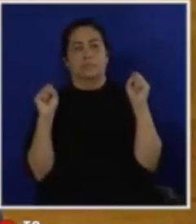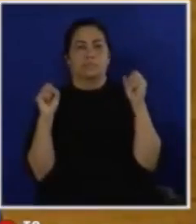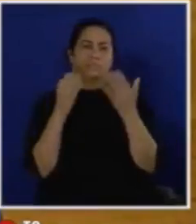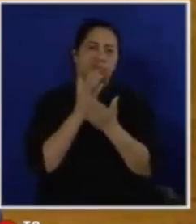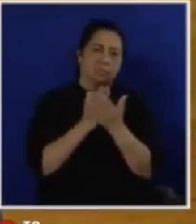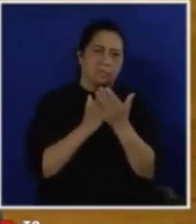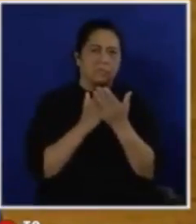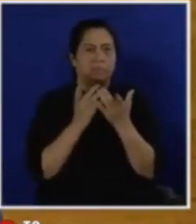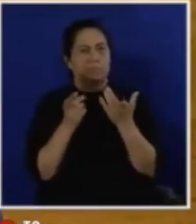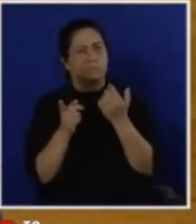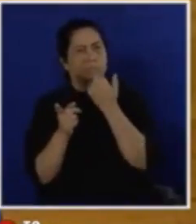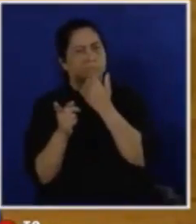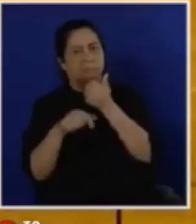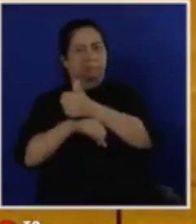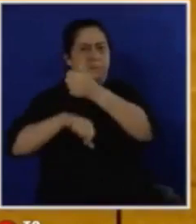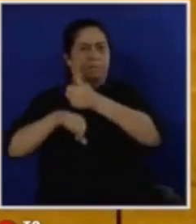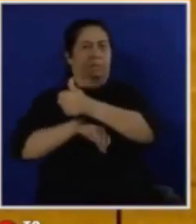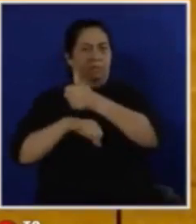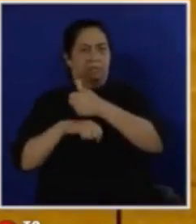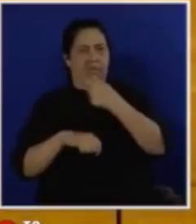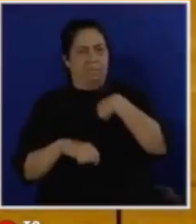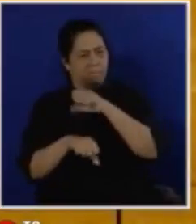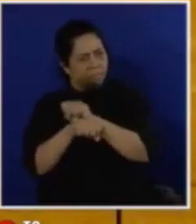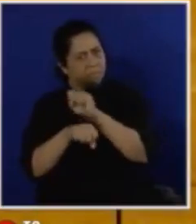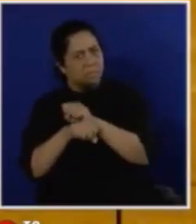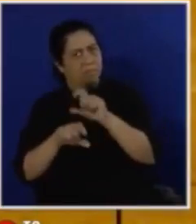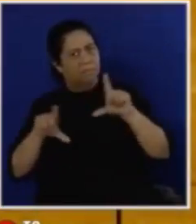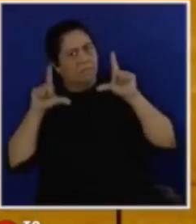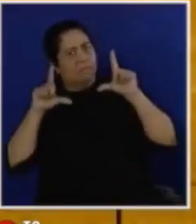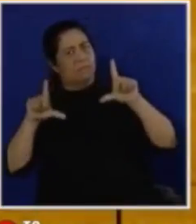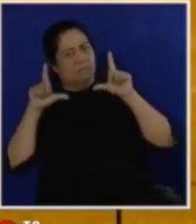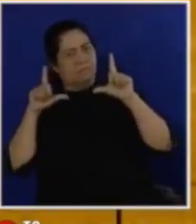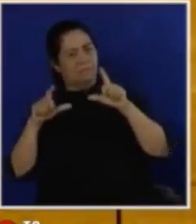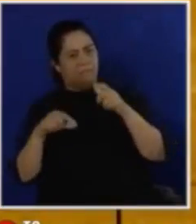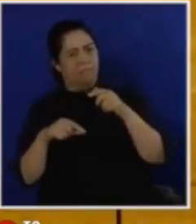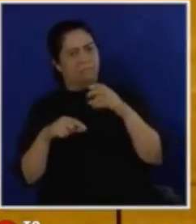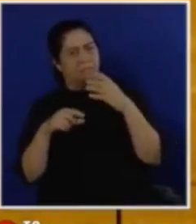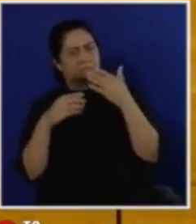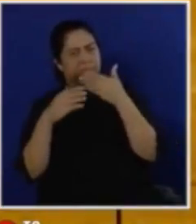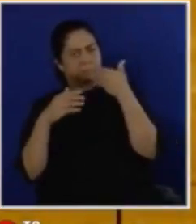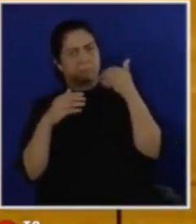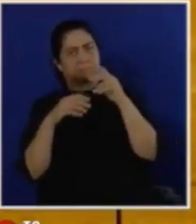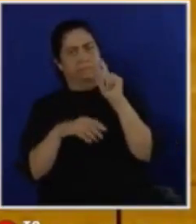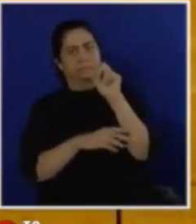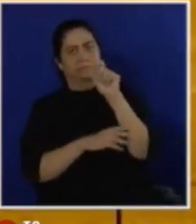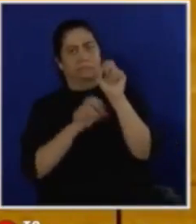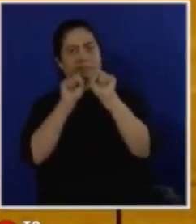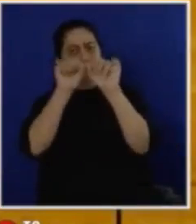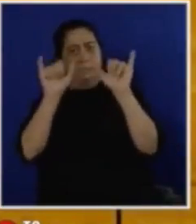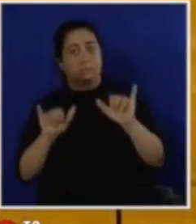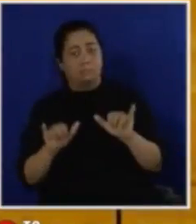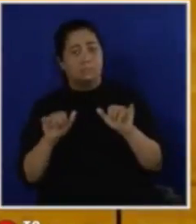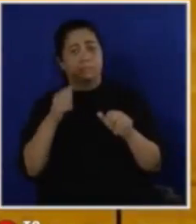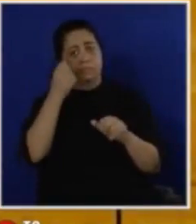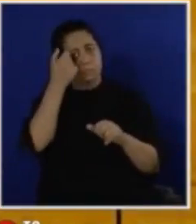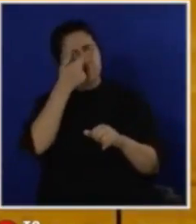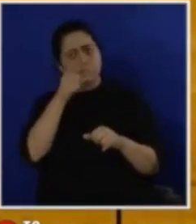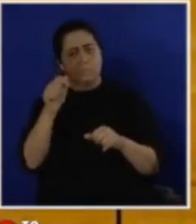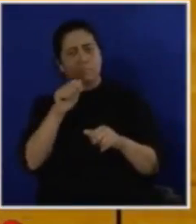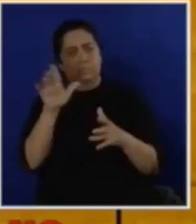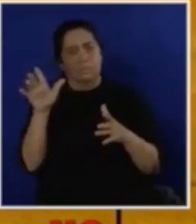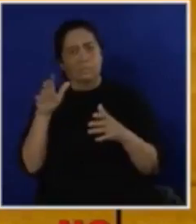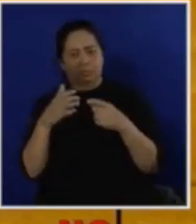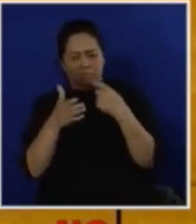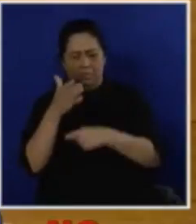Some have incorrectly blamed our effort towards a fairer tax system for all